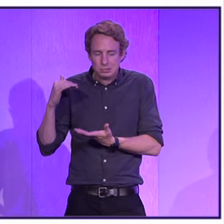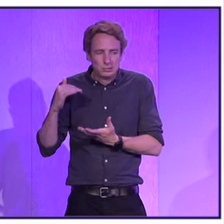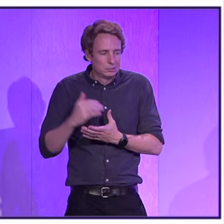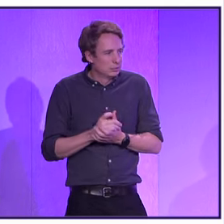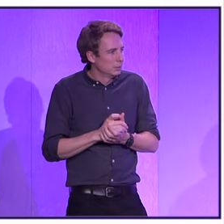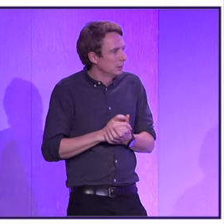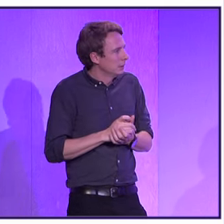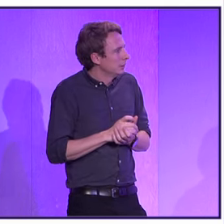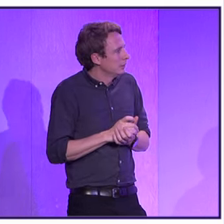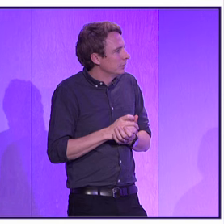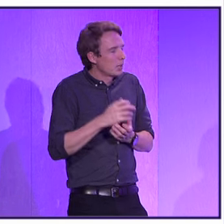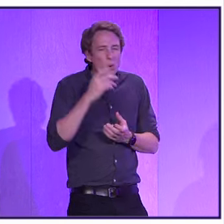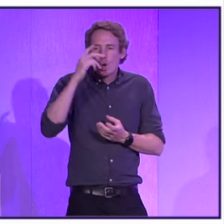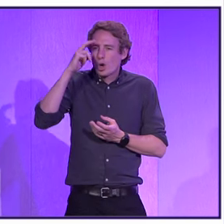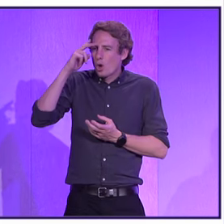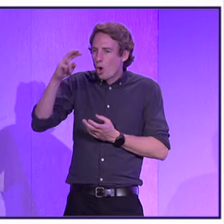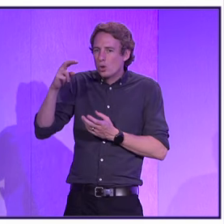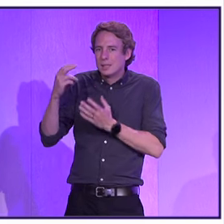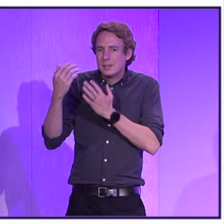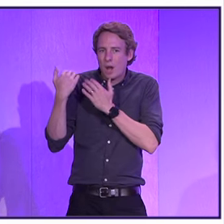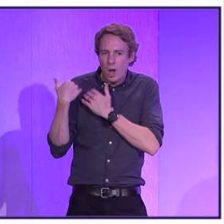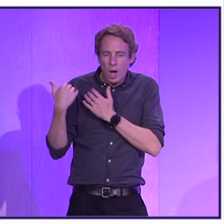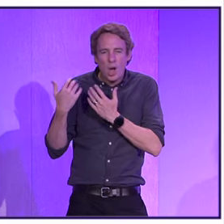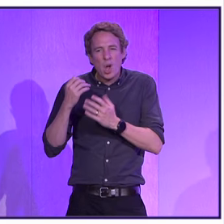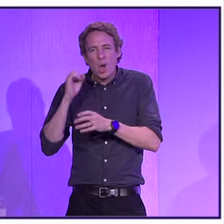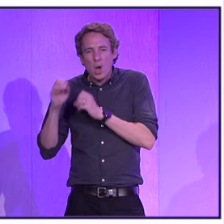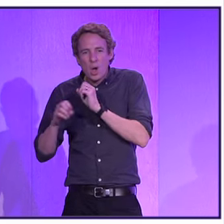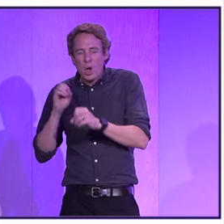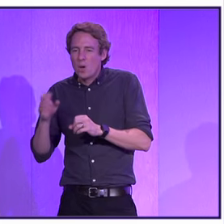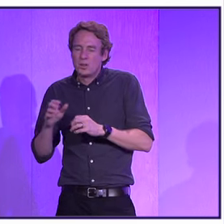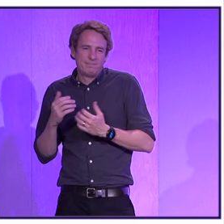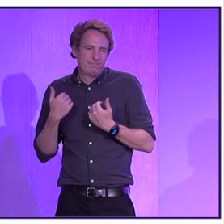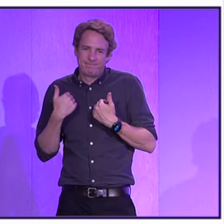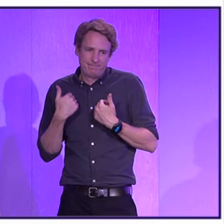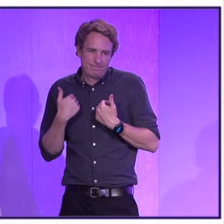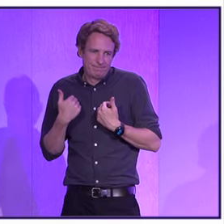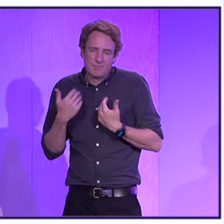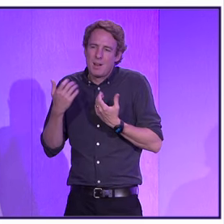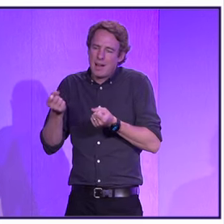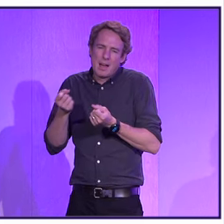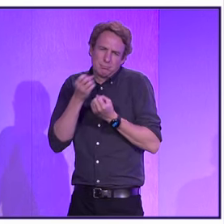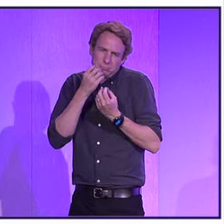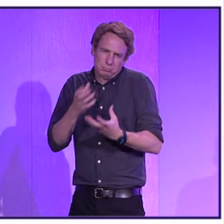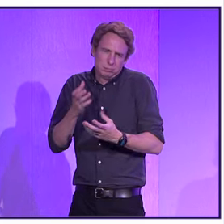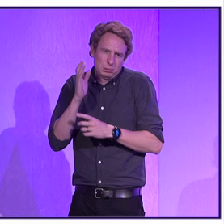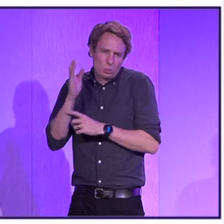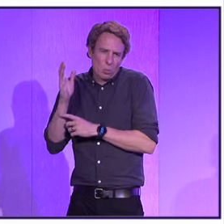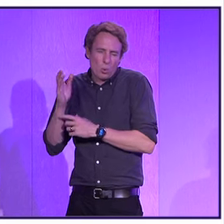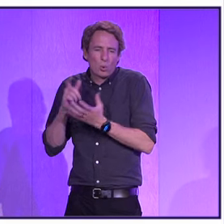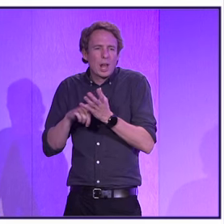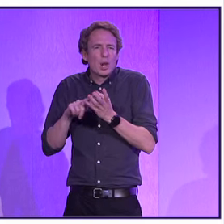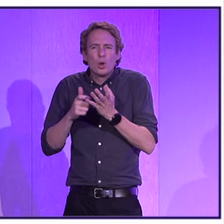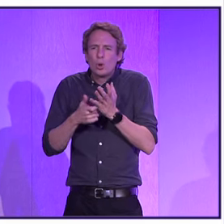I don't know if this isn't going to be a talk about cognitive load. There's some great talks out there. There's one I saw the other week by